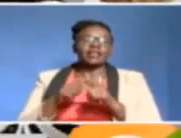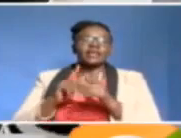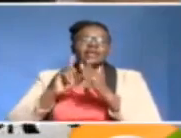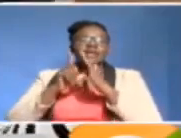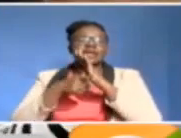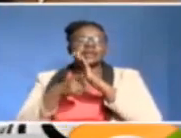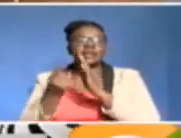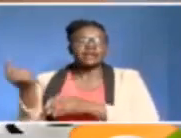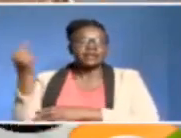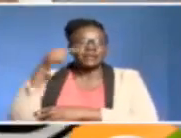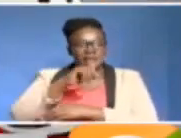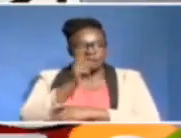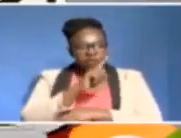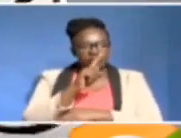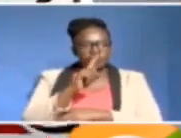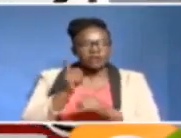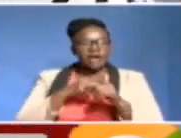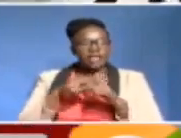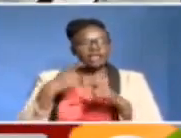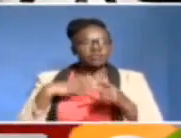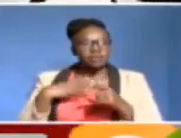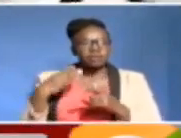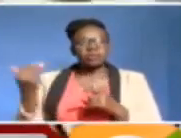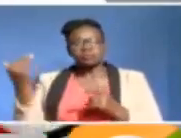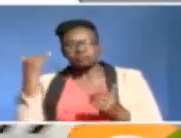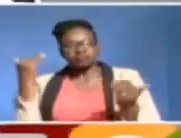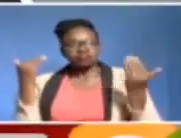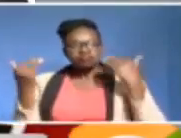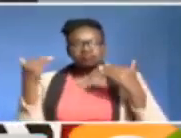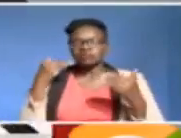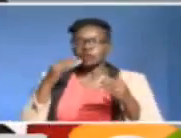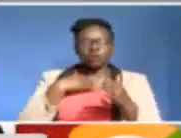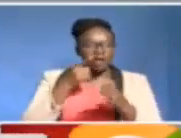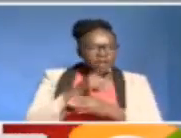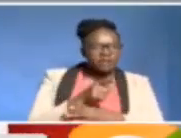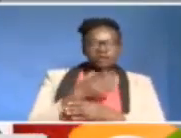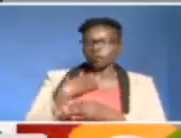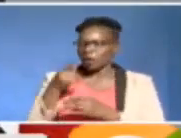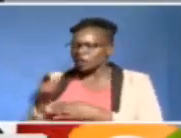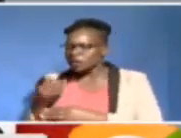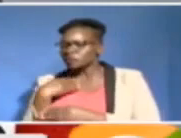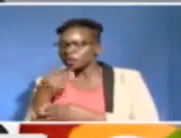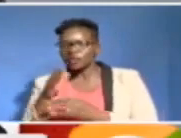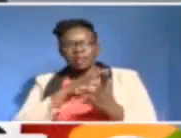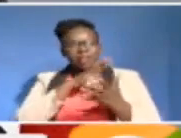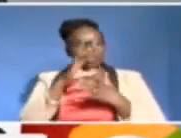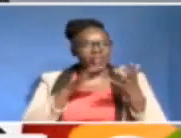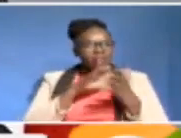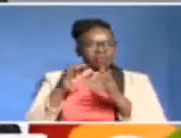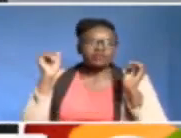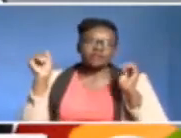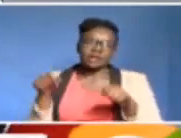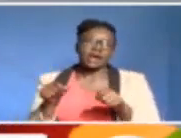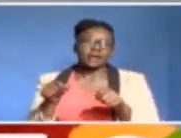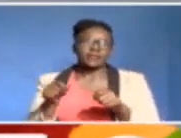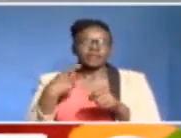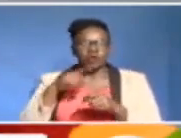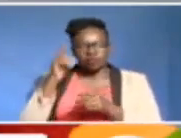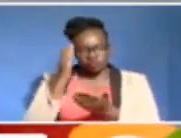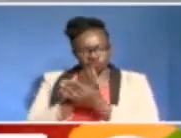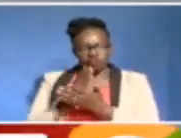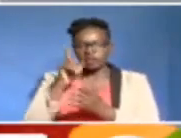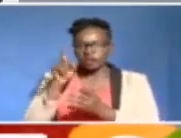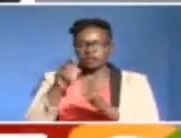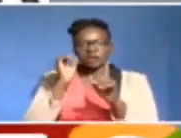in all directions. Yeah, they'll tell you, do you want to do this? Yes, it's here, you know, yes. So we really, really need a mentorship program,